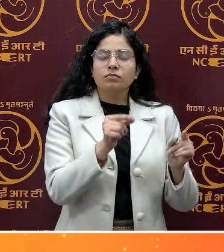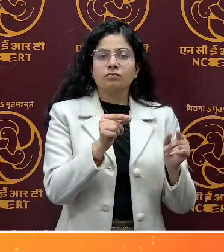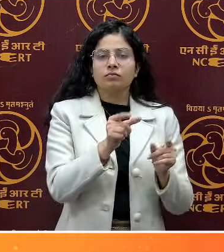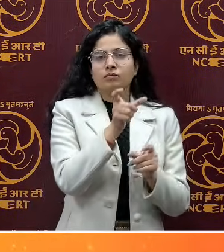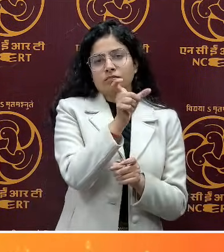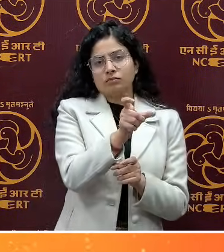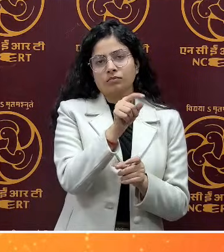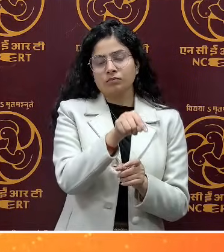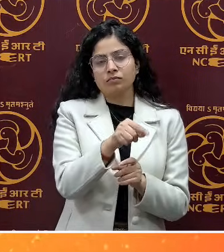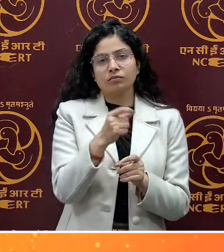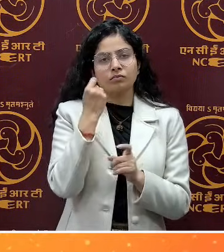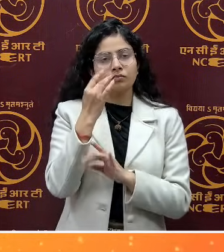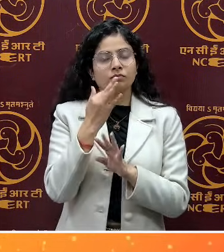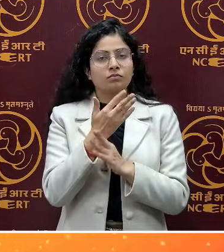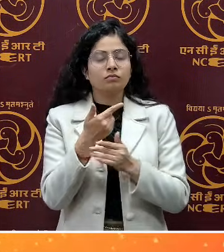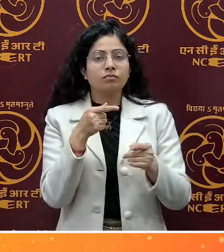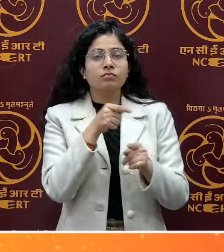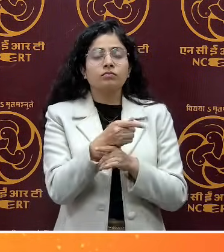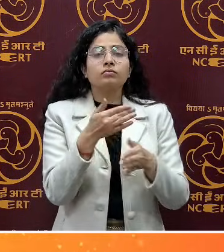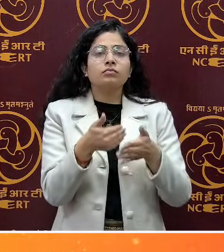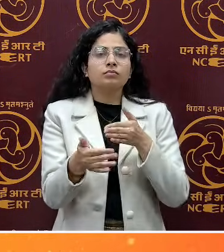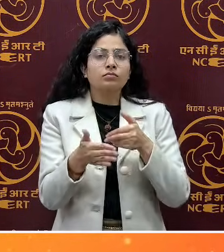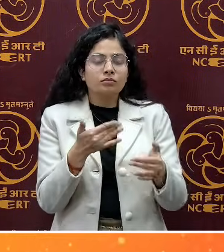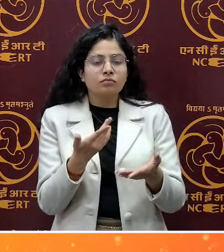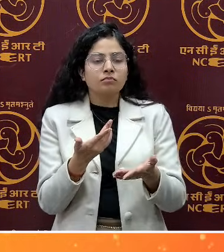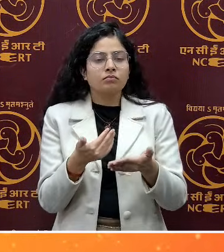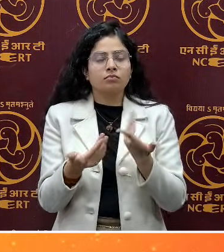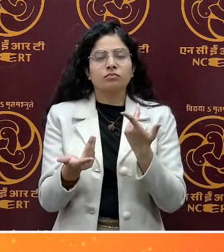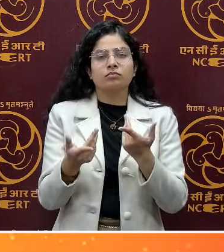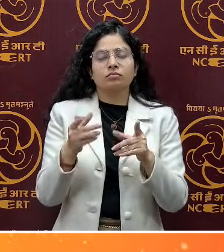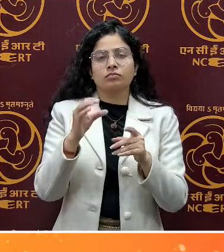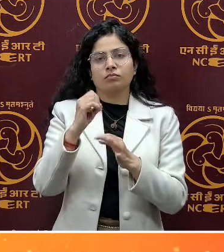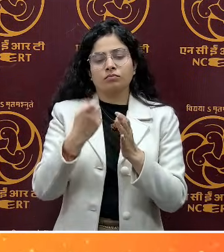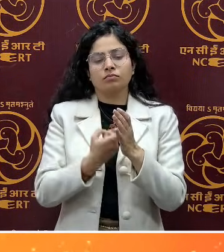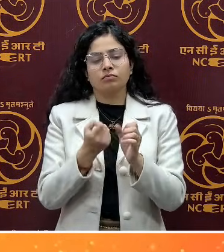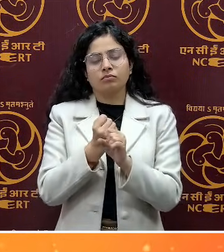So population is what? It is a group of organisms of the